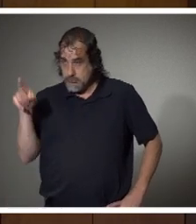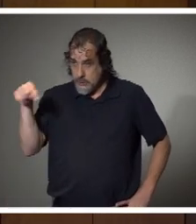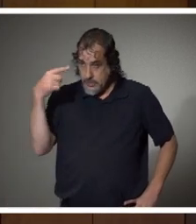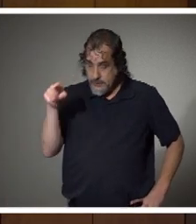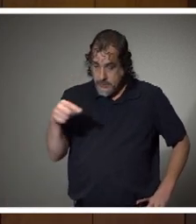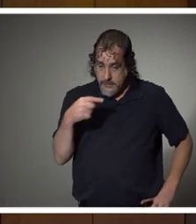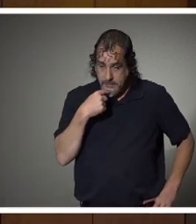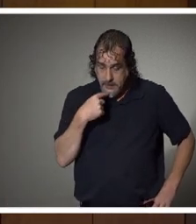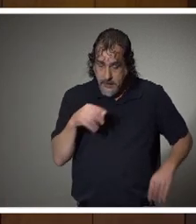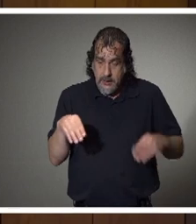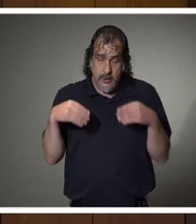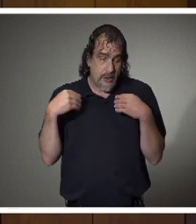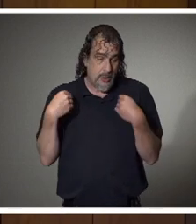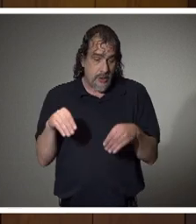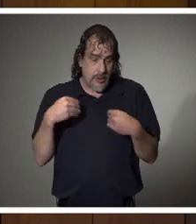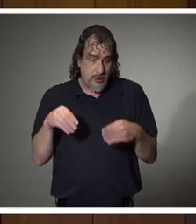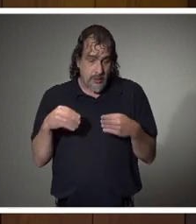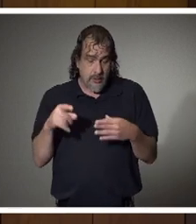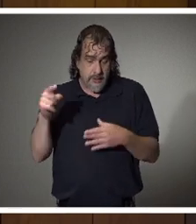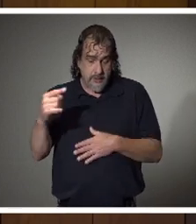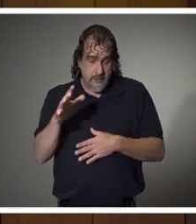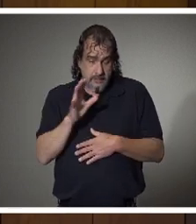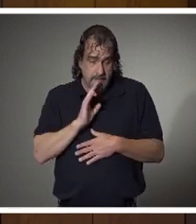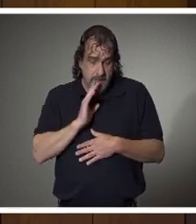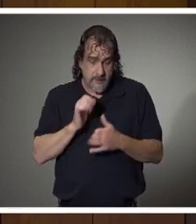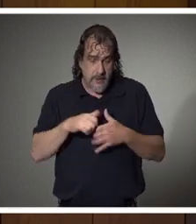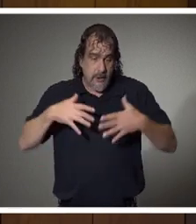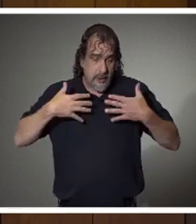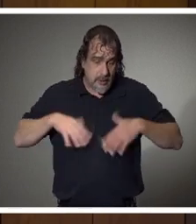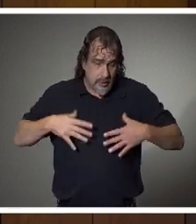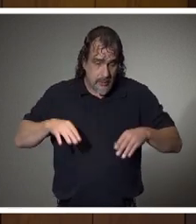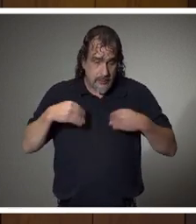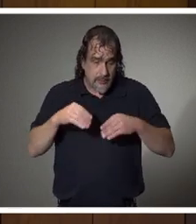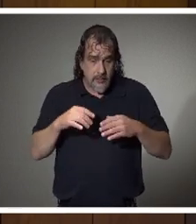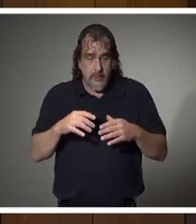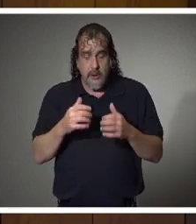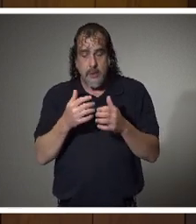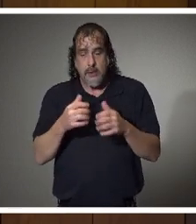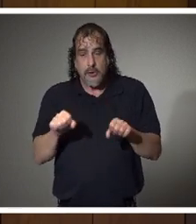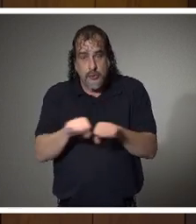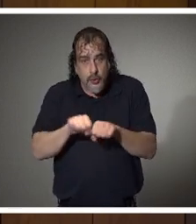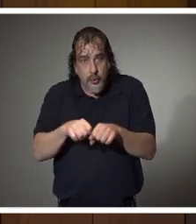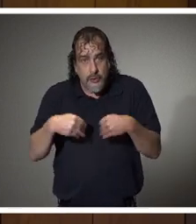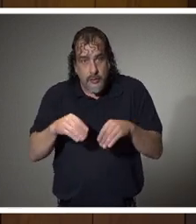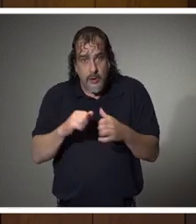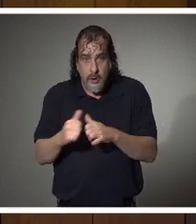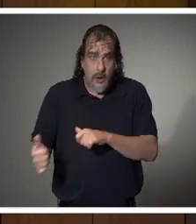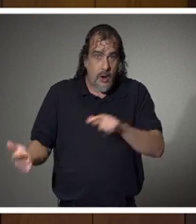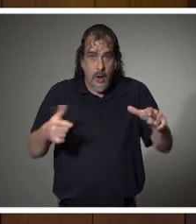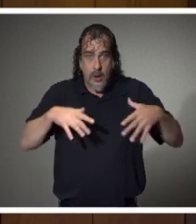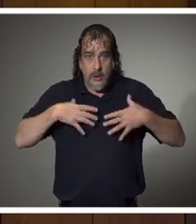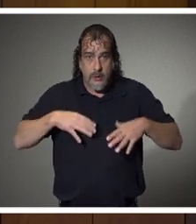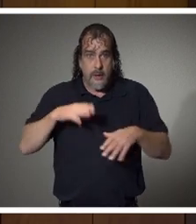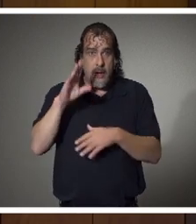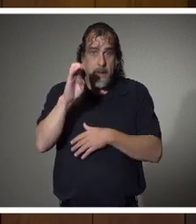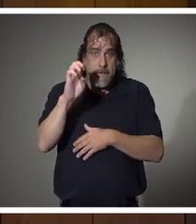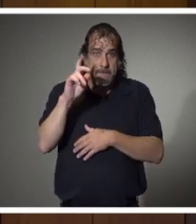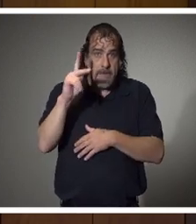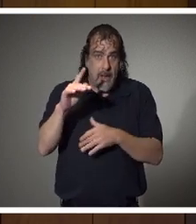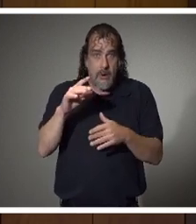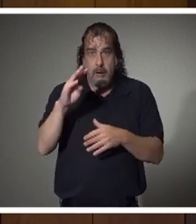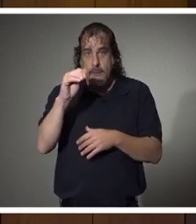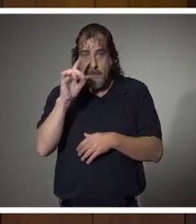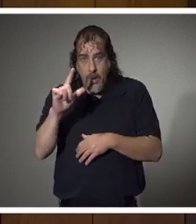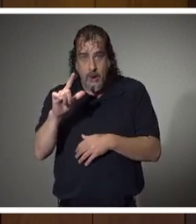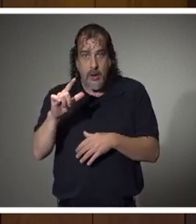the stores that you talked about, the clothing stores, athletic stores, are you talking about all retail stores like Belk at the mall,